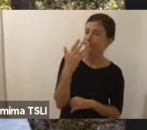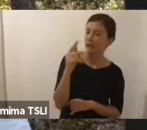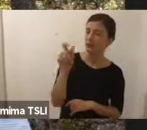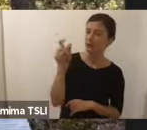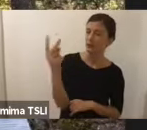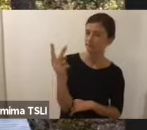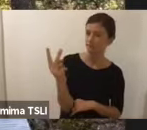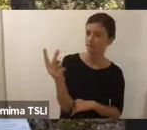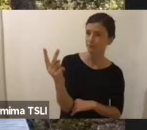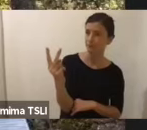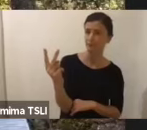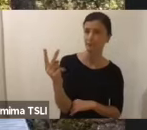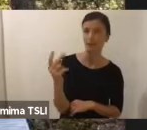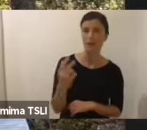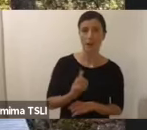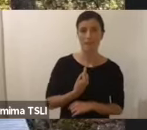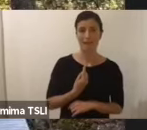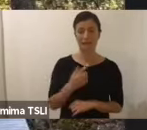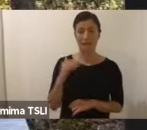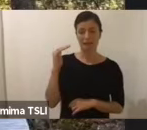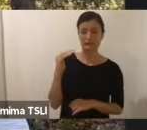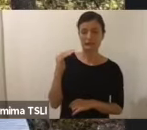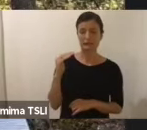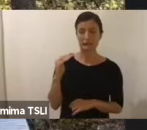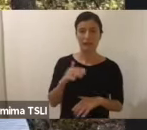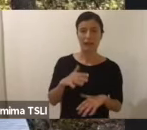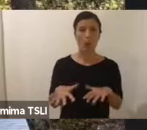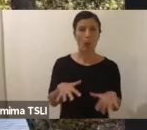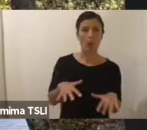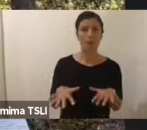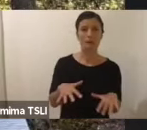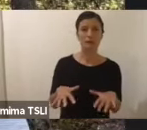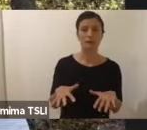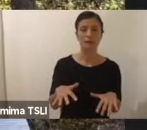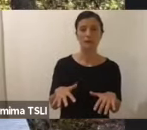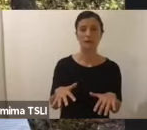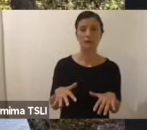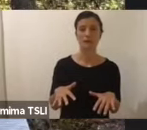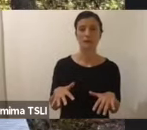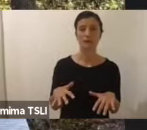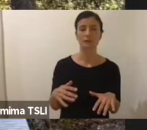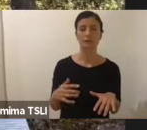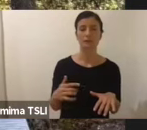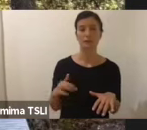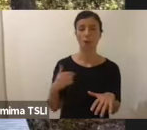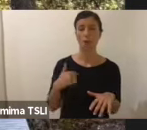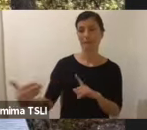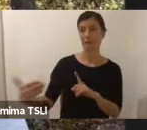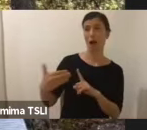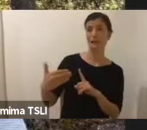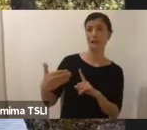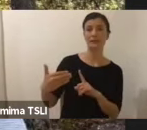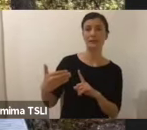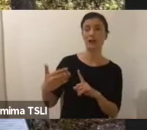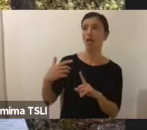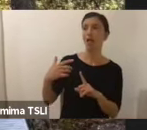i was an awkward kid so i think i kind of was a target um they tried to take my camera i didn't really think they